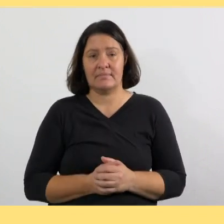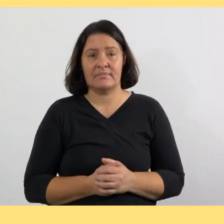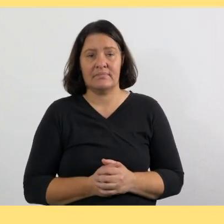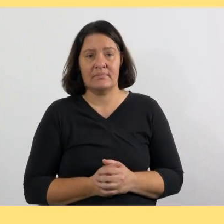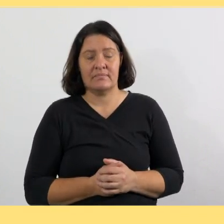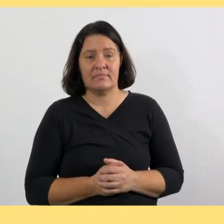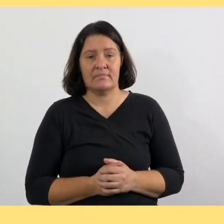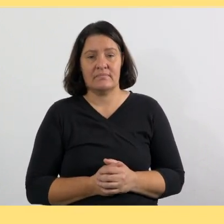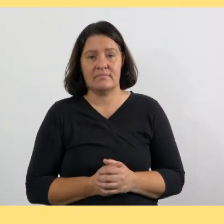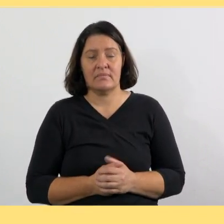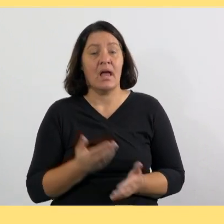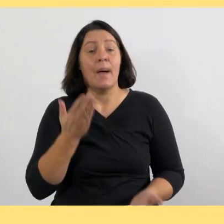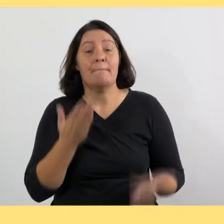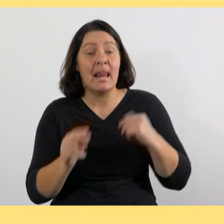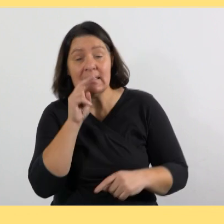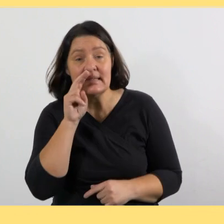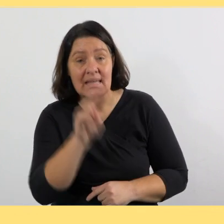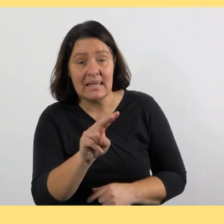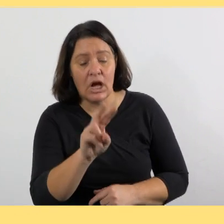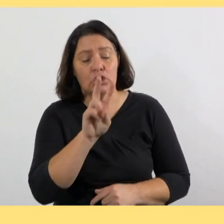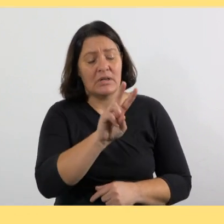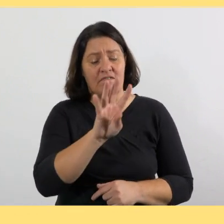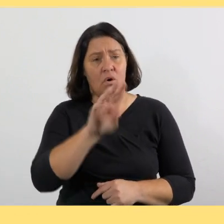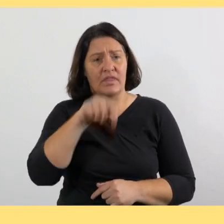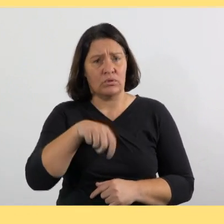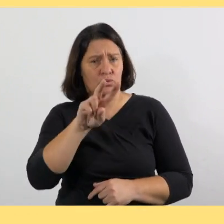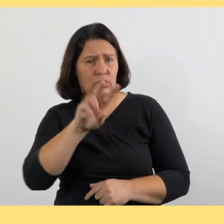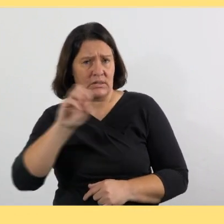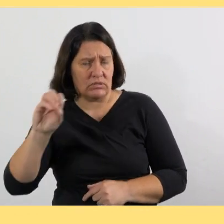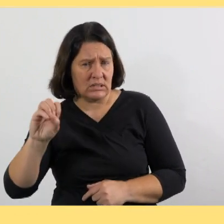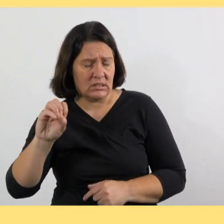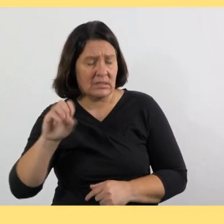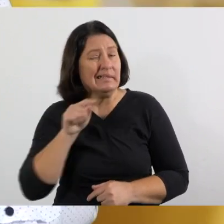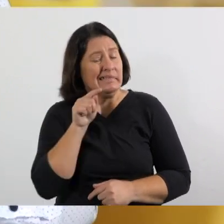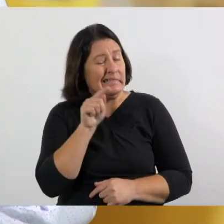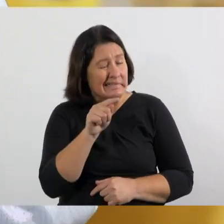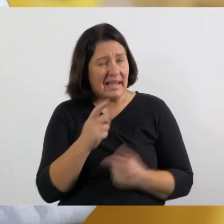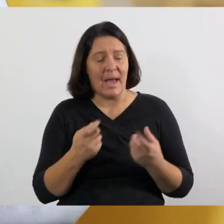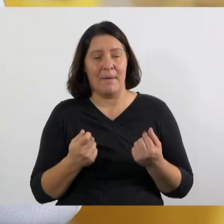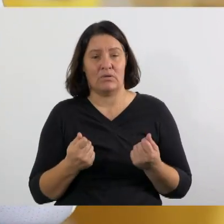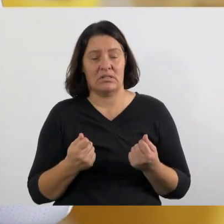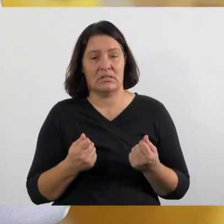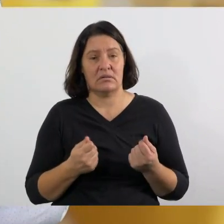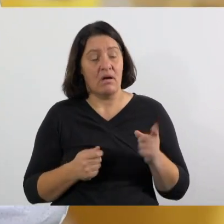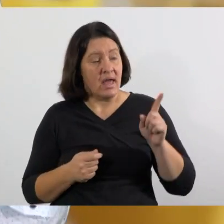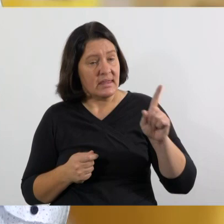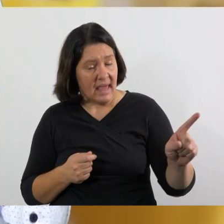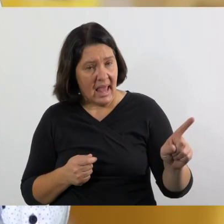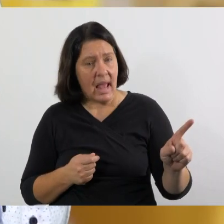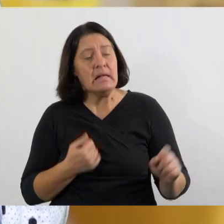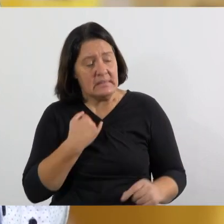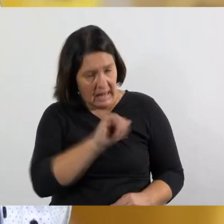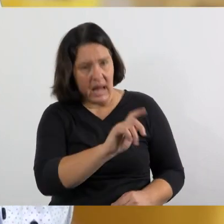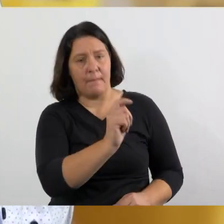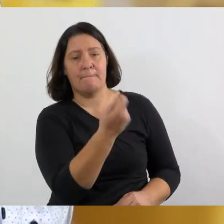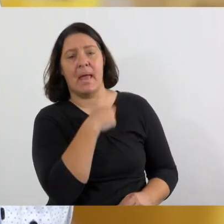side. The balance that you see, 24,200, this is the amount that our debtors are